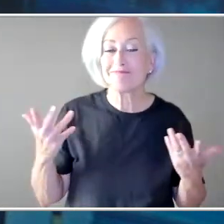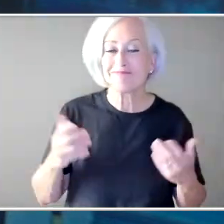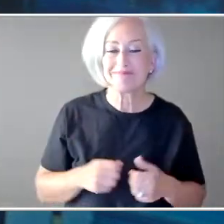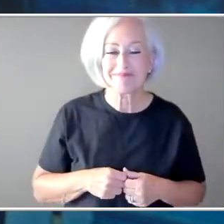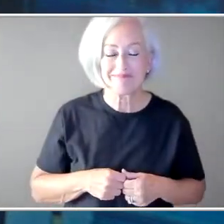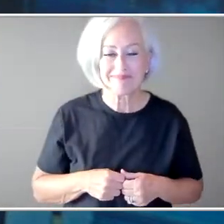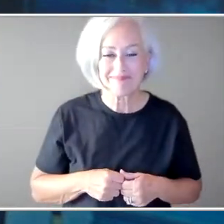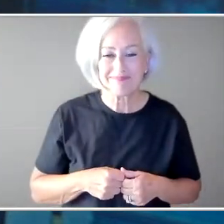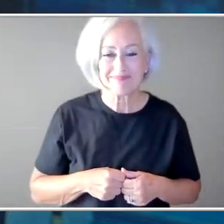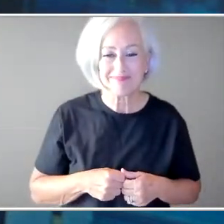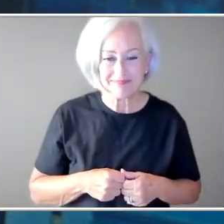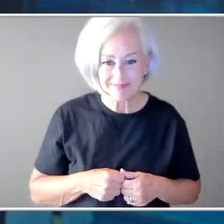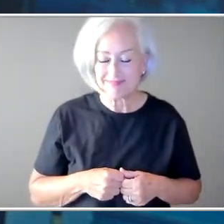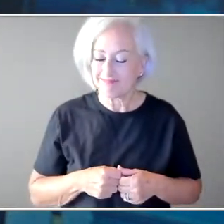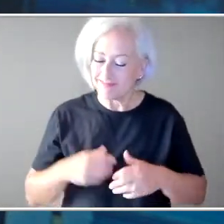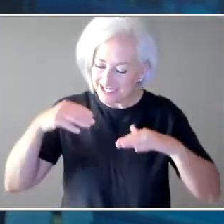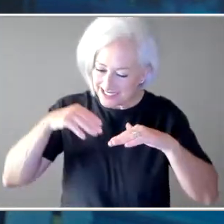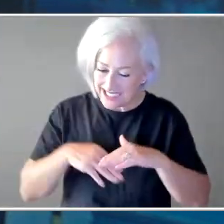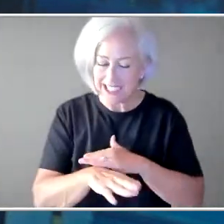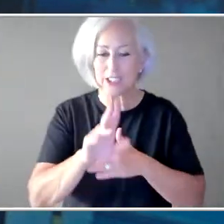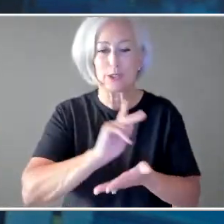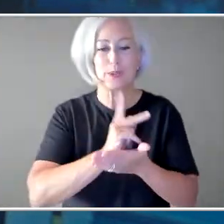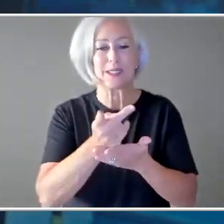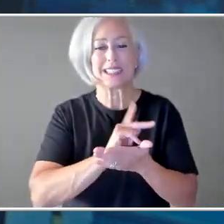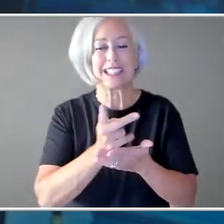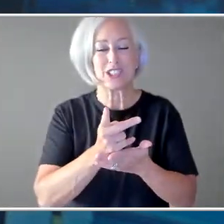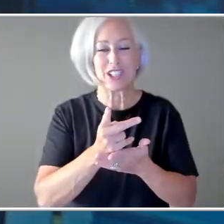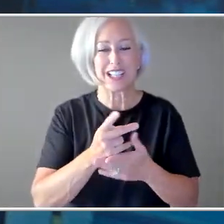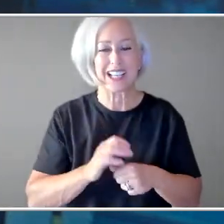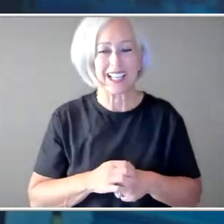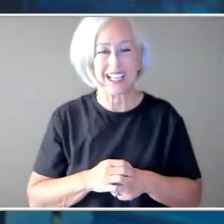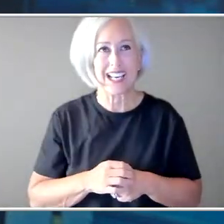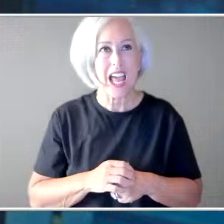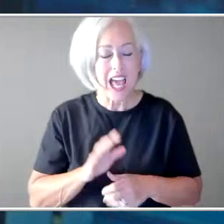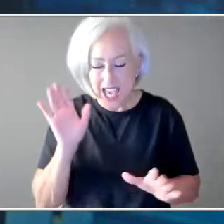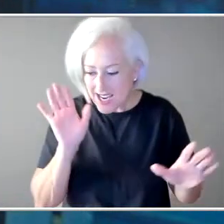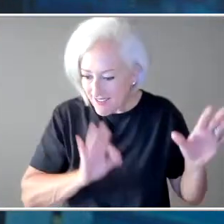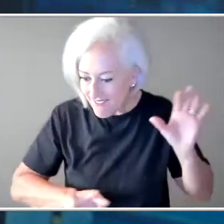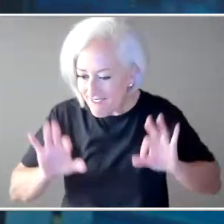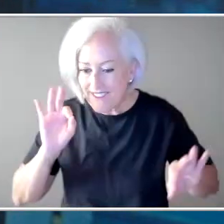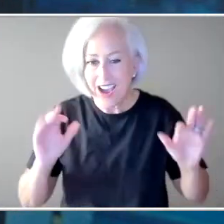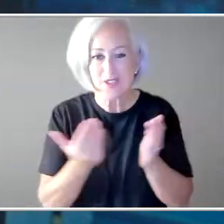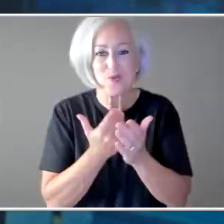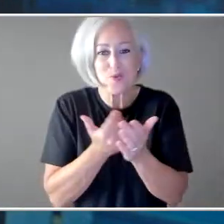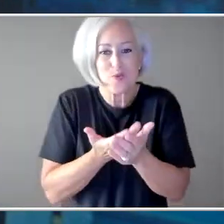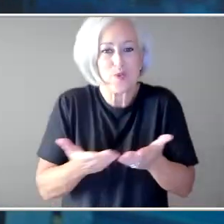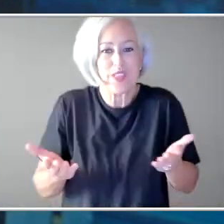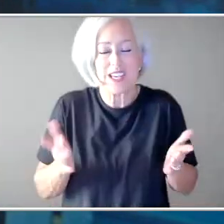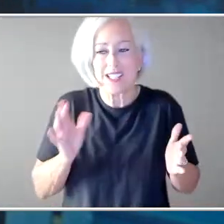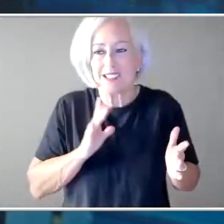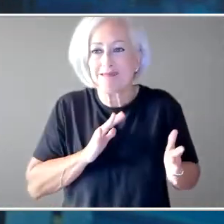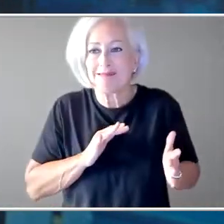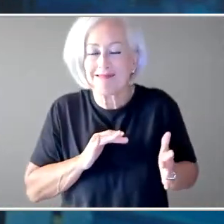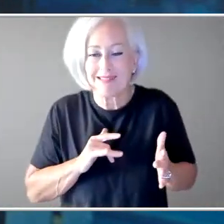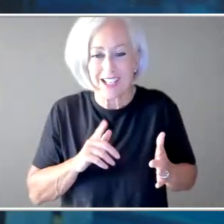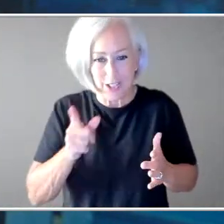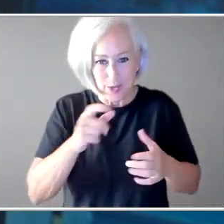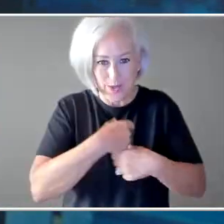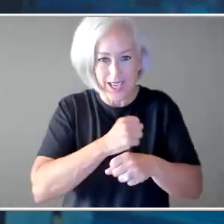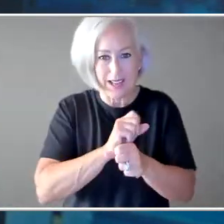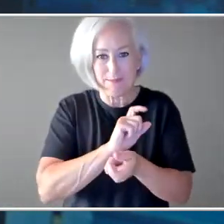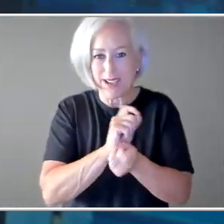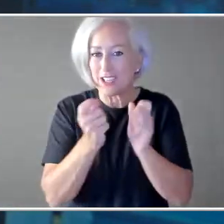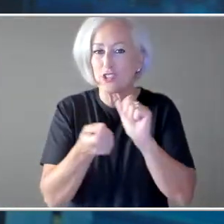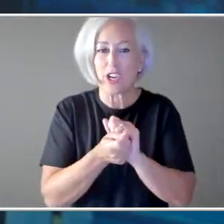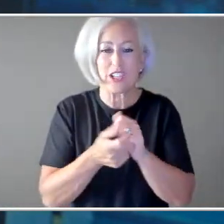Get into the kitchen with a spirit of discovery, and you can make these changes and have delicious food